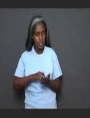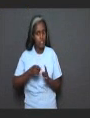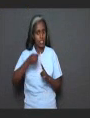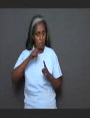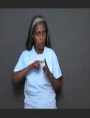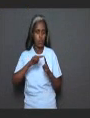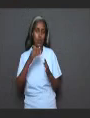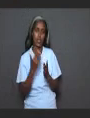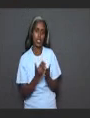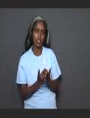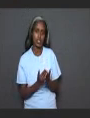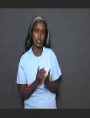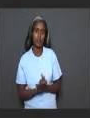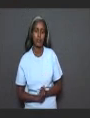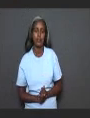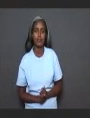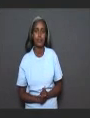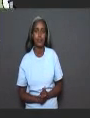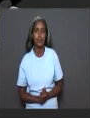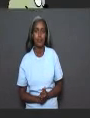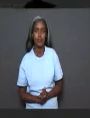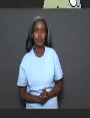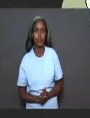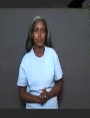Let's get back to our lesson.